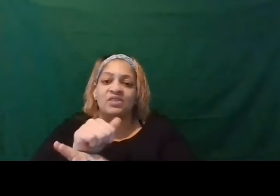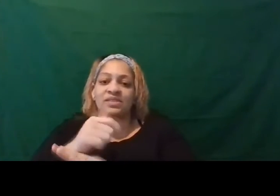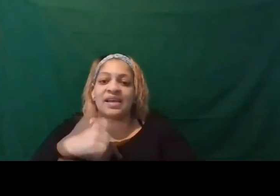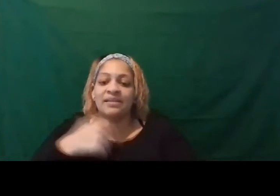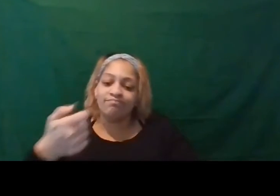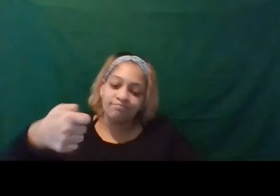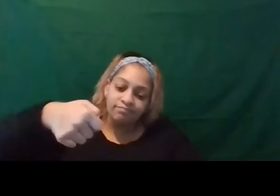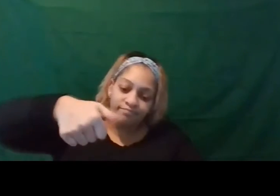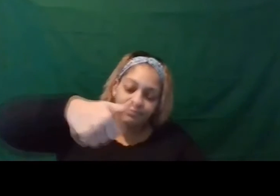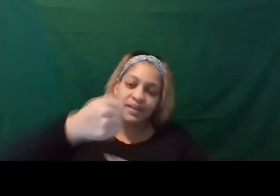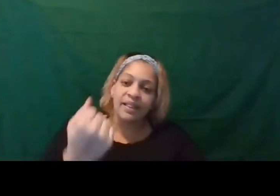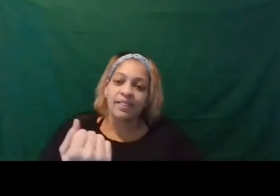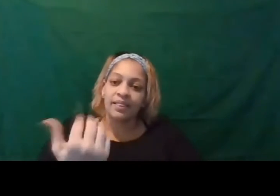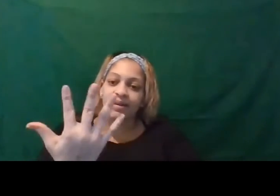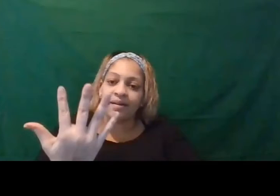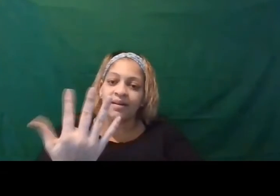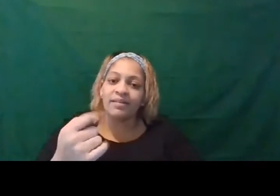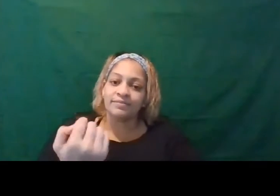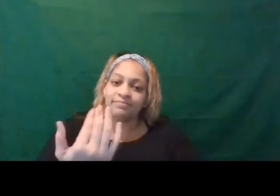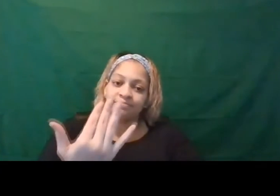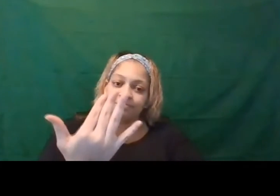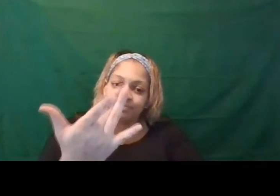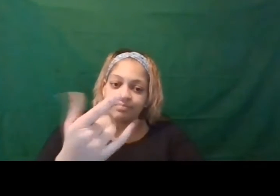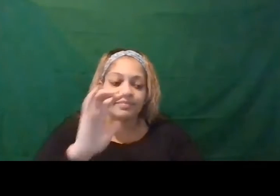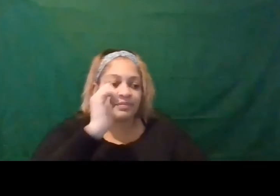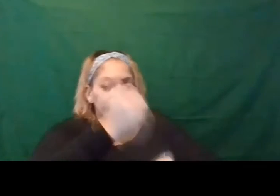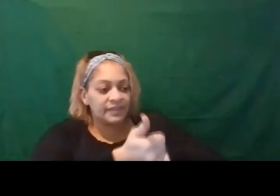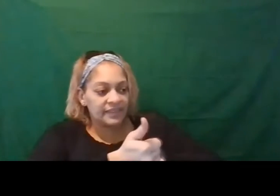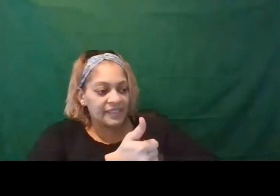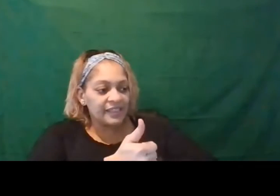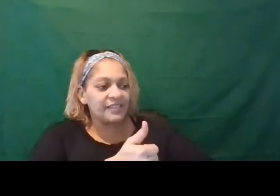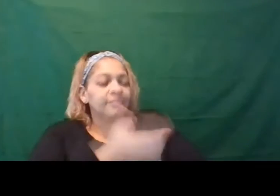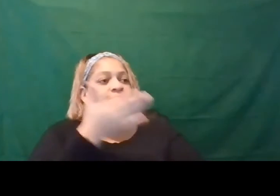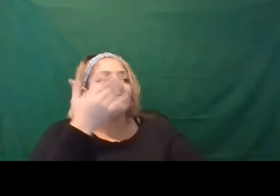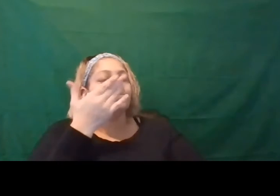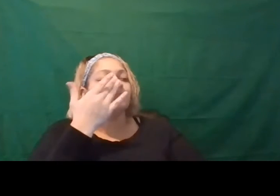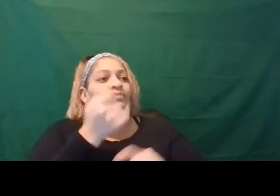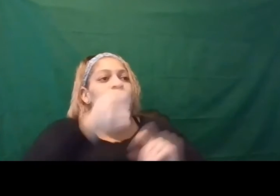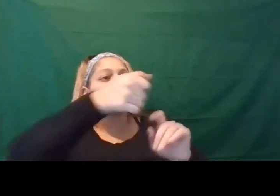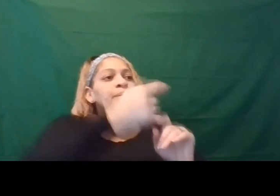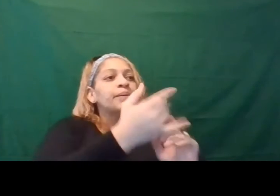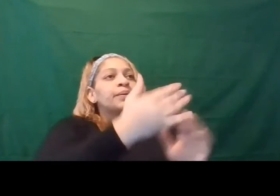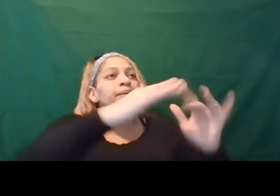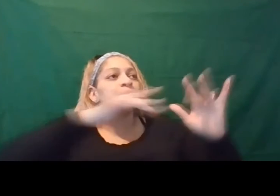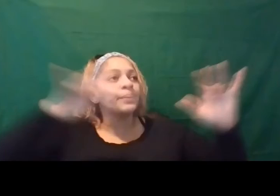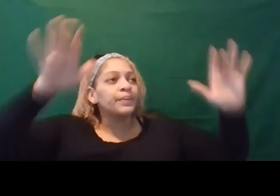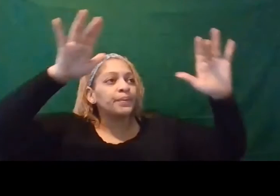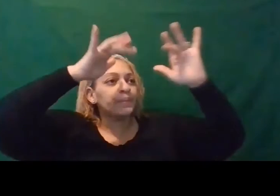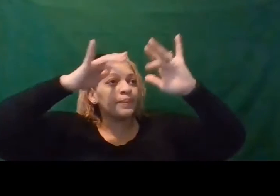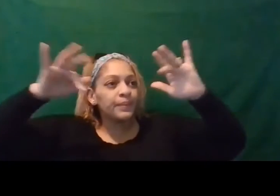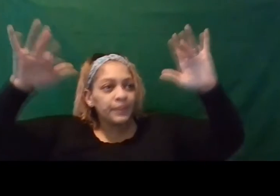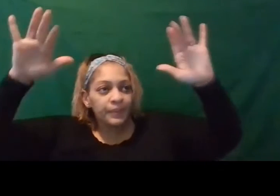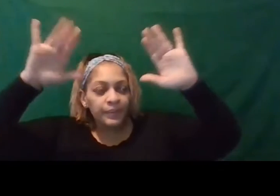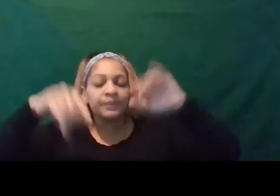candle and I light some incense. I turn on some music, I breathe, and then I move into whatever the meditation